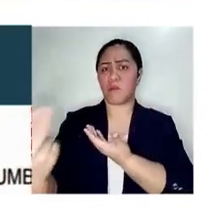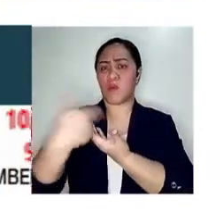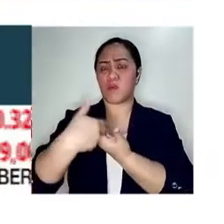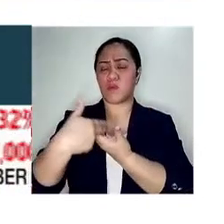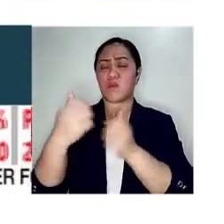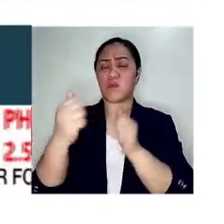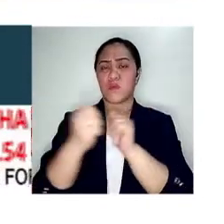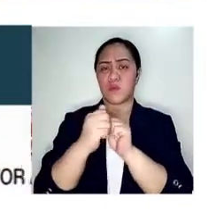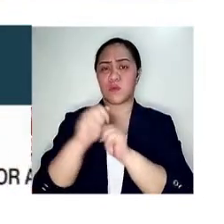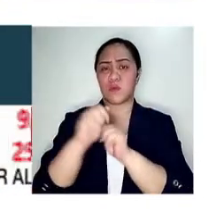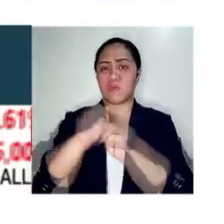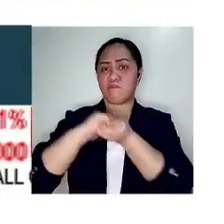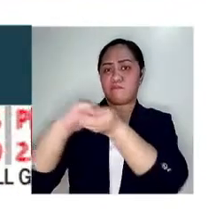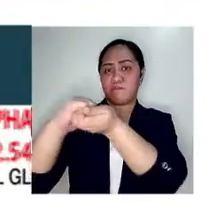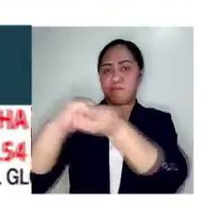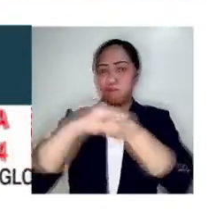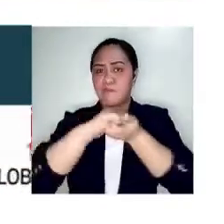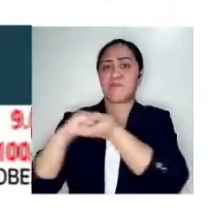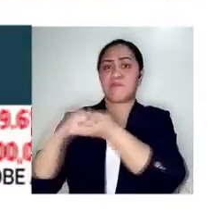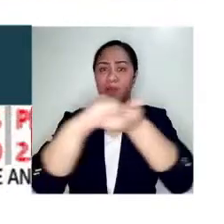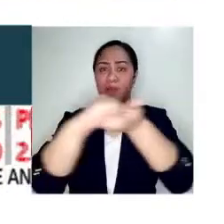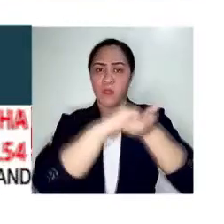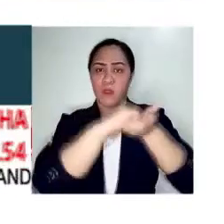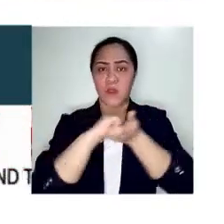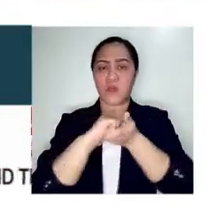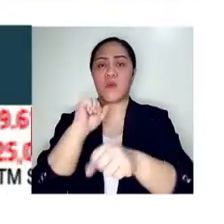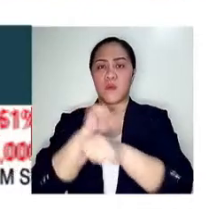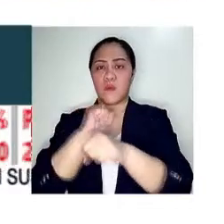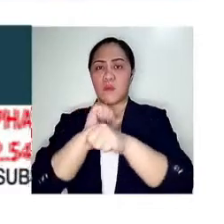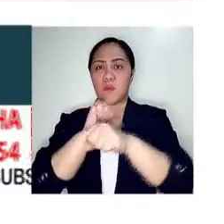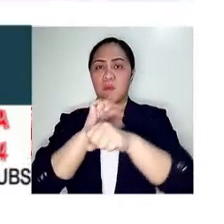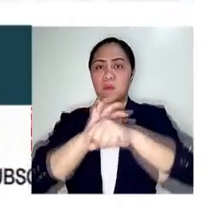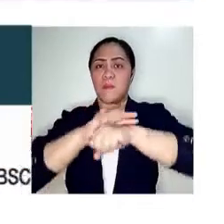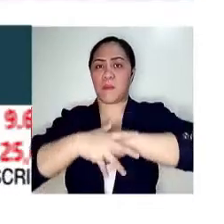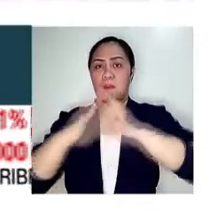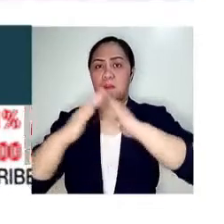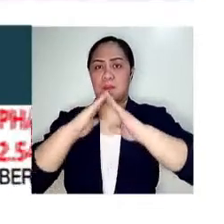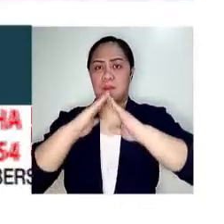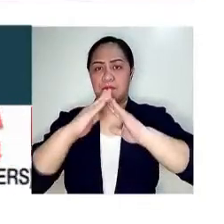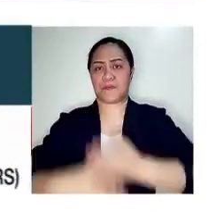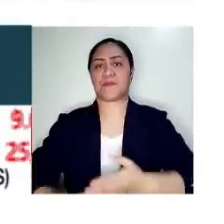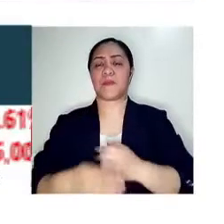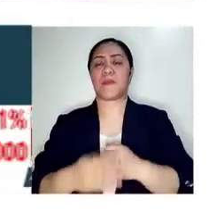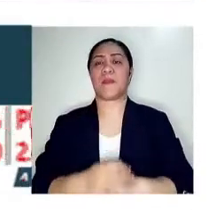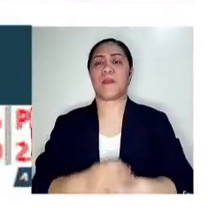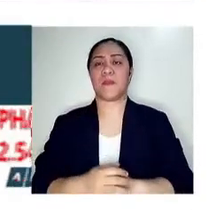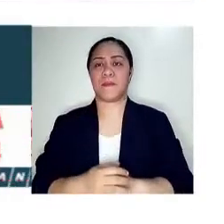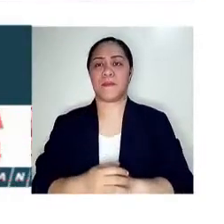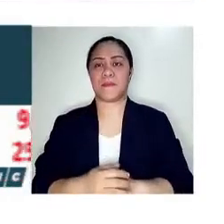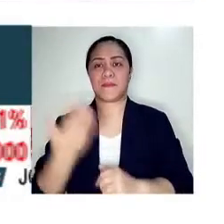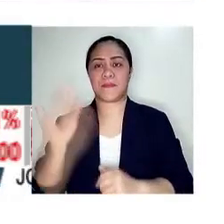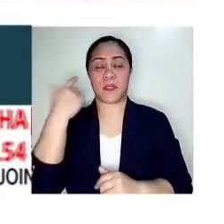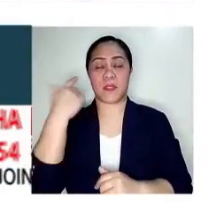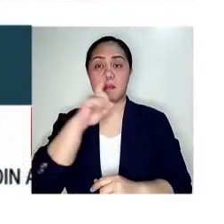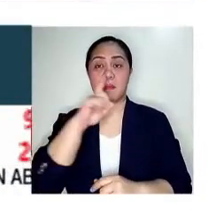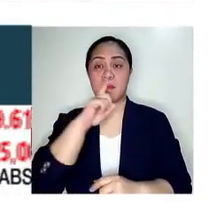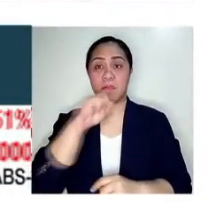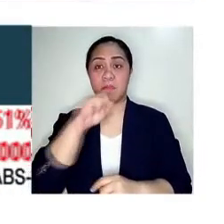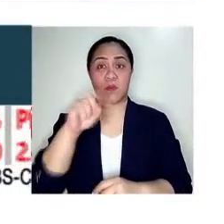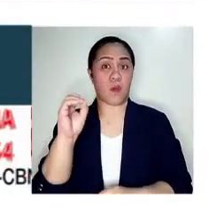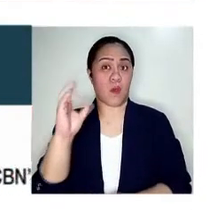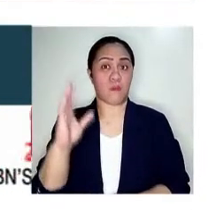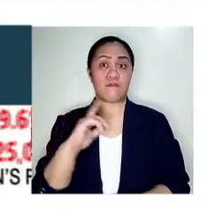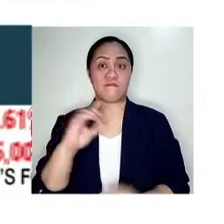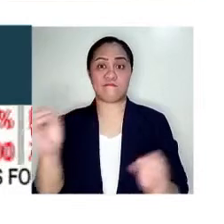hopefully they can work hand-in-hand in beating this pandemic. Carmina? Well, TJ, he did say prior to assuming office that he wanted to hit the ground running,